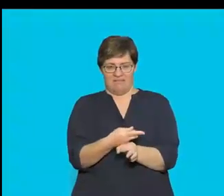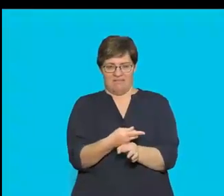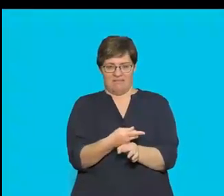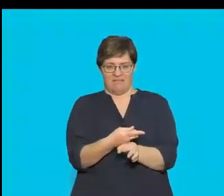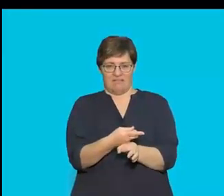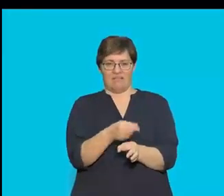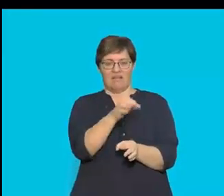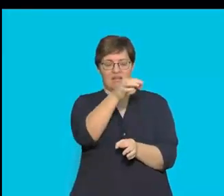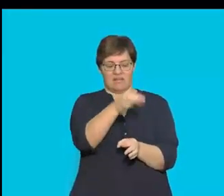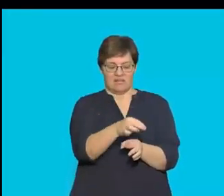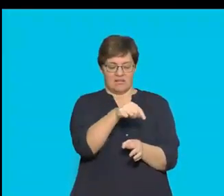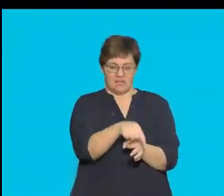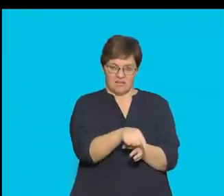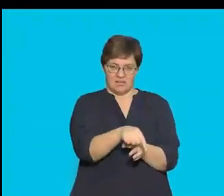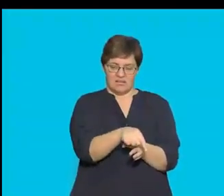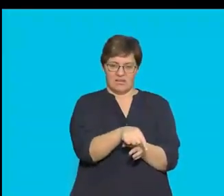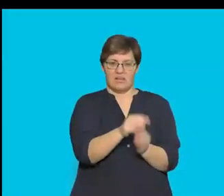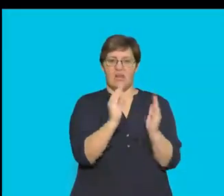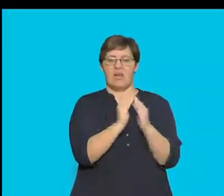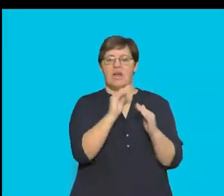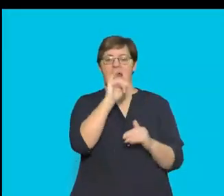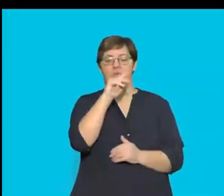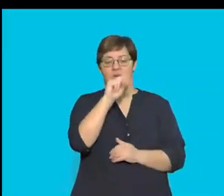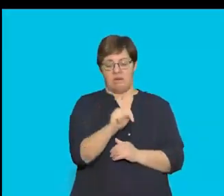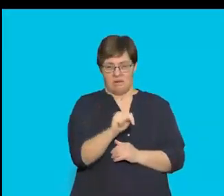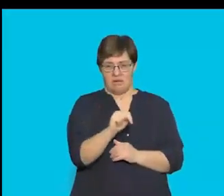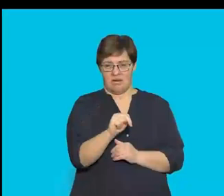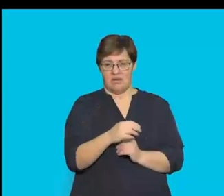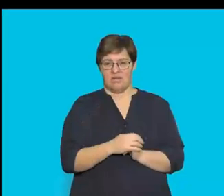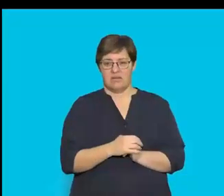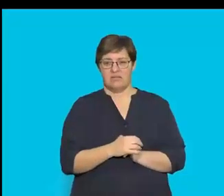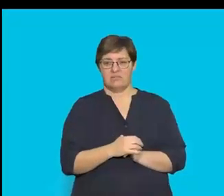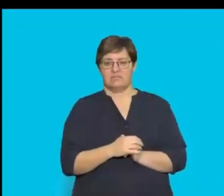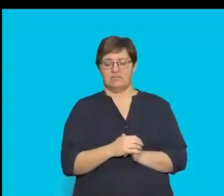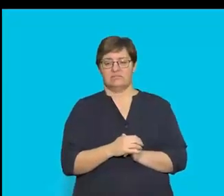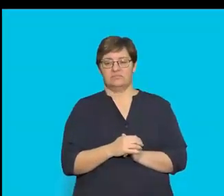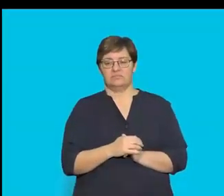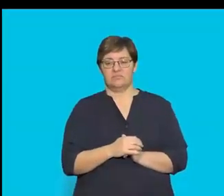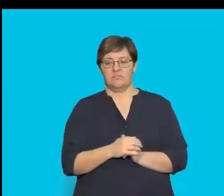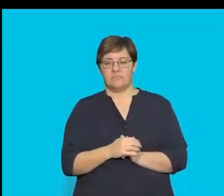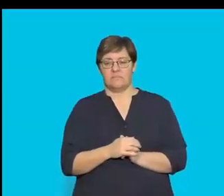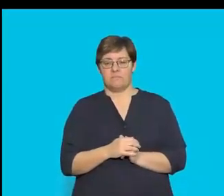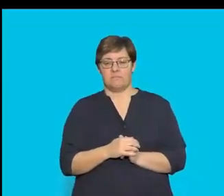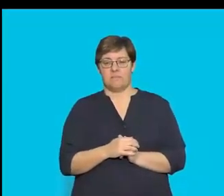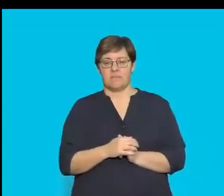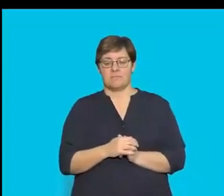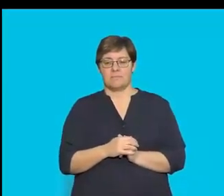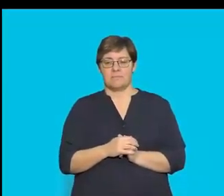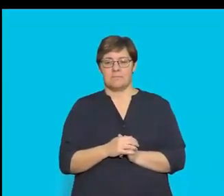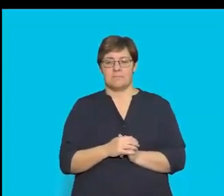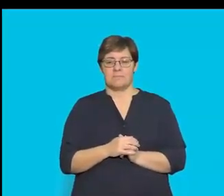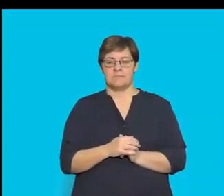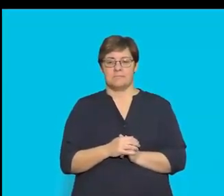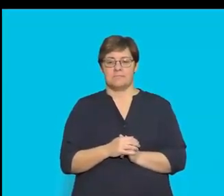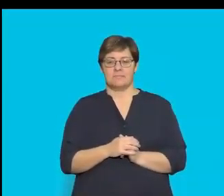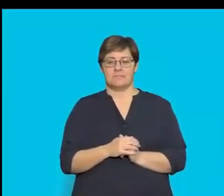of magnetized iron, and it has a needle on it. As I said, it's a little attached to that pointy bit there,